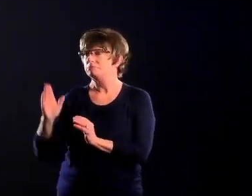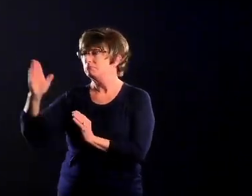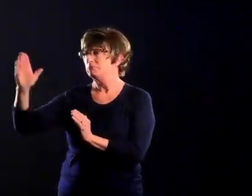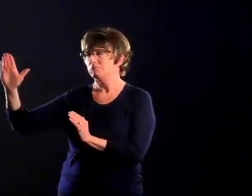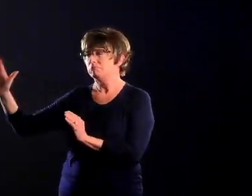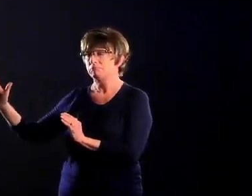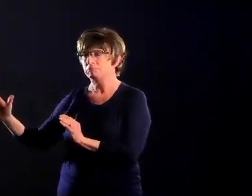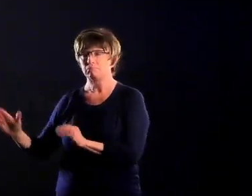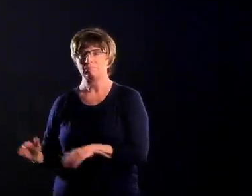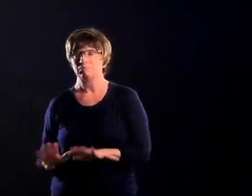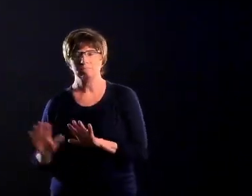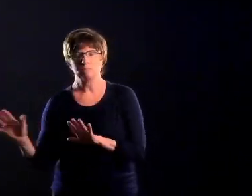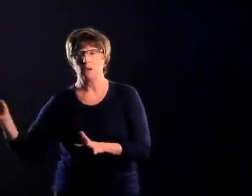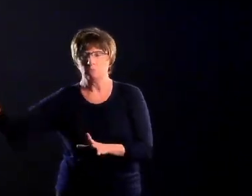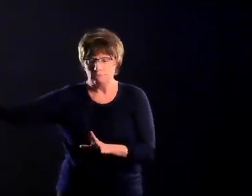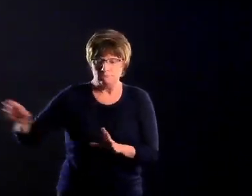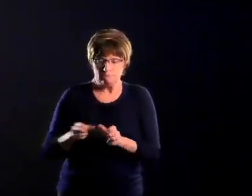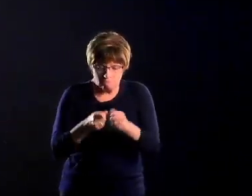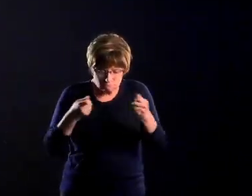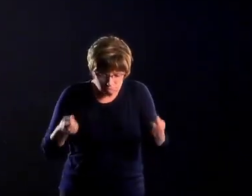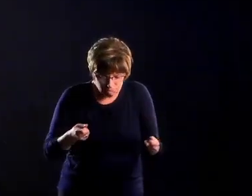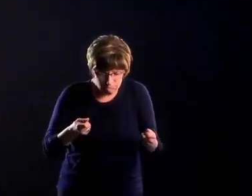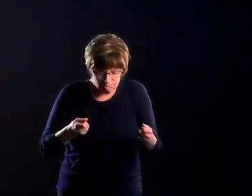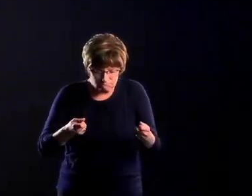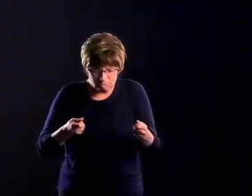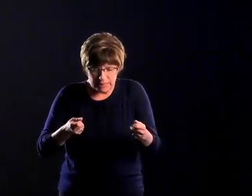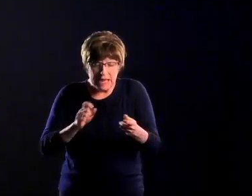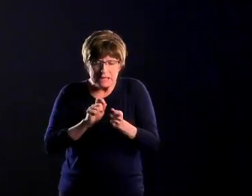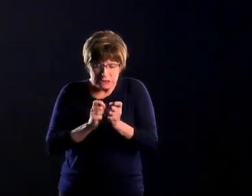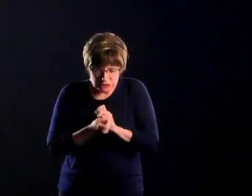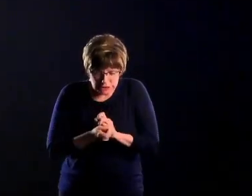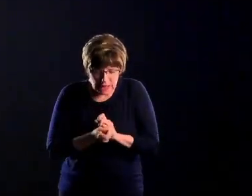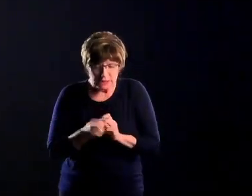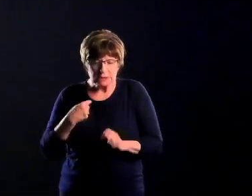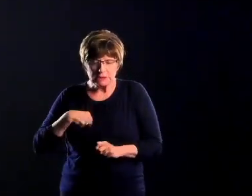God's word changes us as we dive into it.